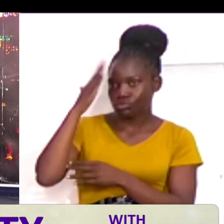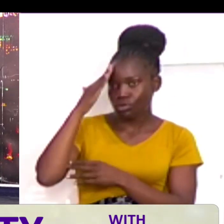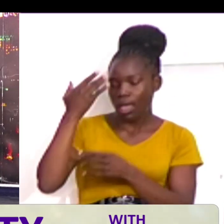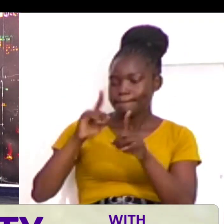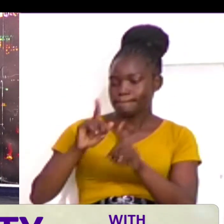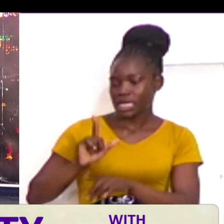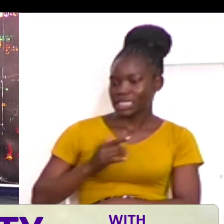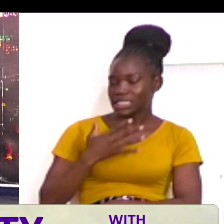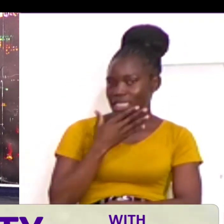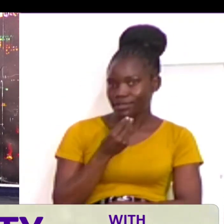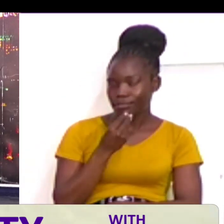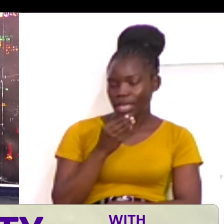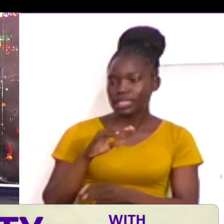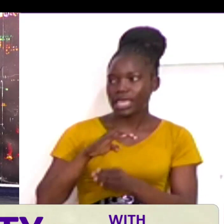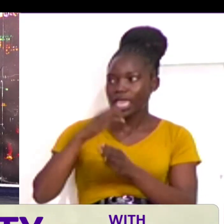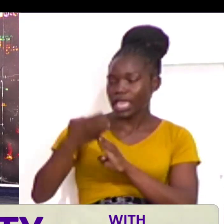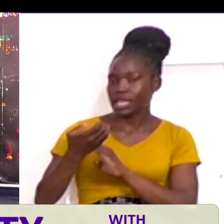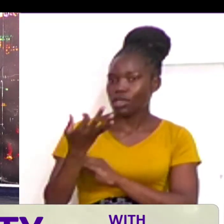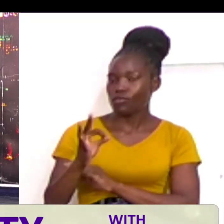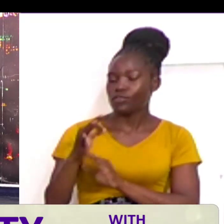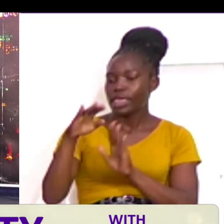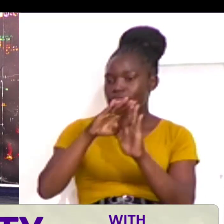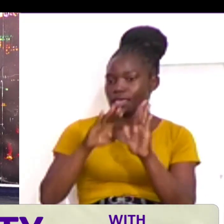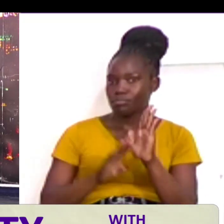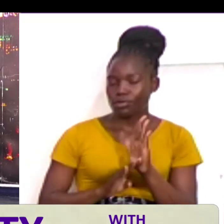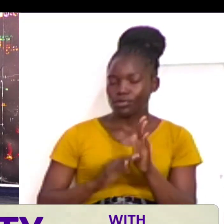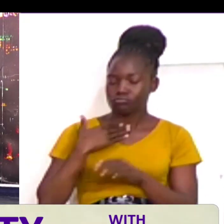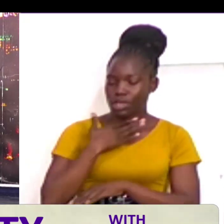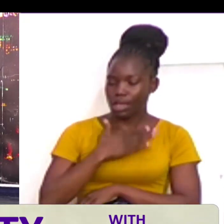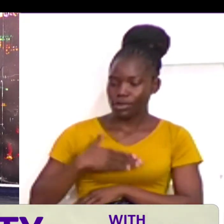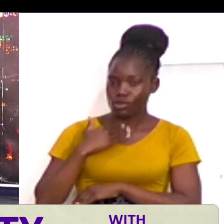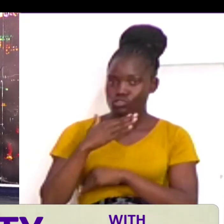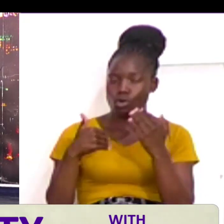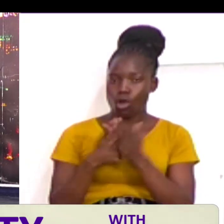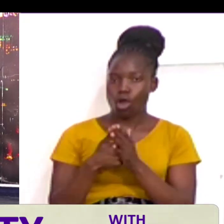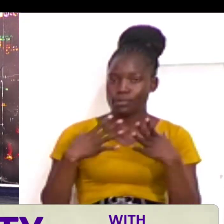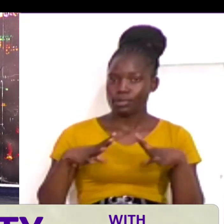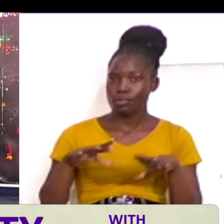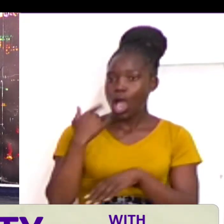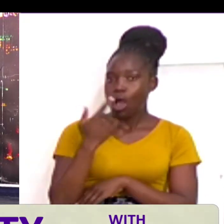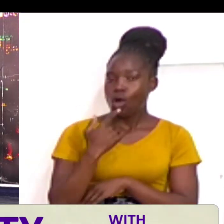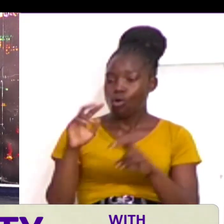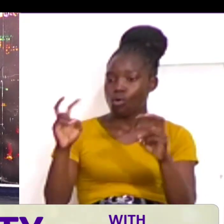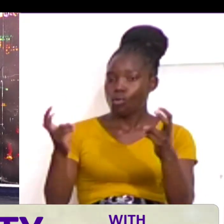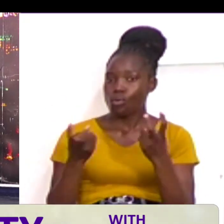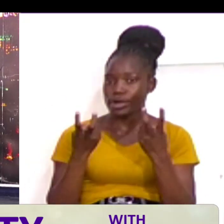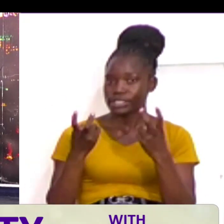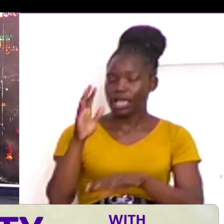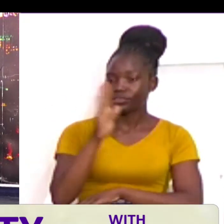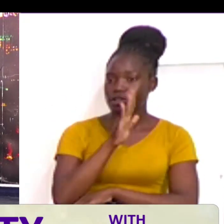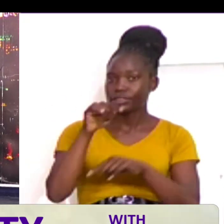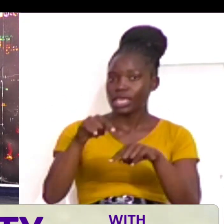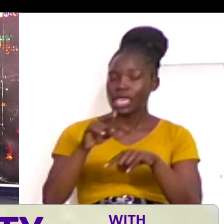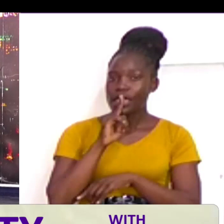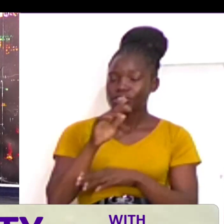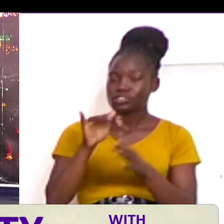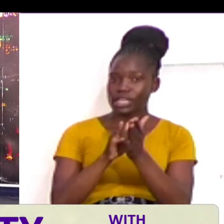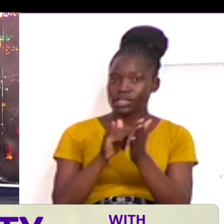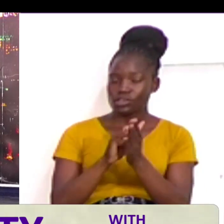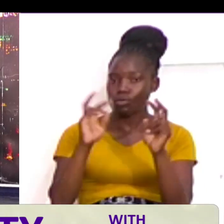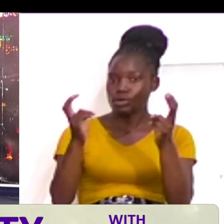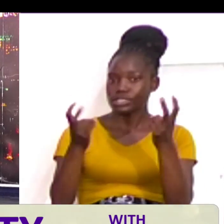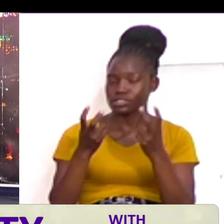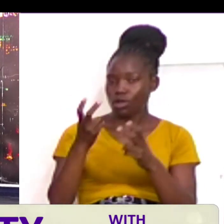again, ladies and gentlemen, we've come to the end of the program. A massive appreciation to everybody who tuned in this afternoon. Make sure you catch up with us on